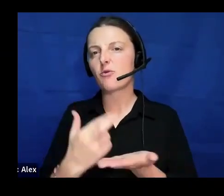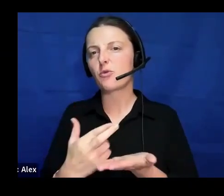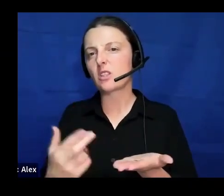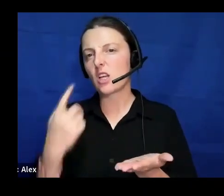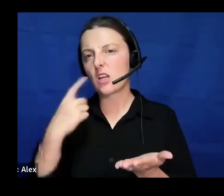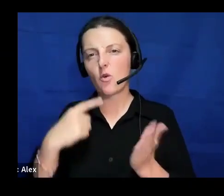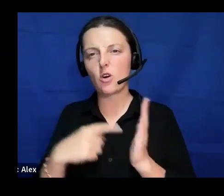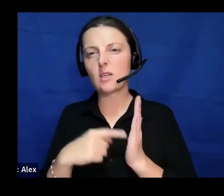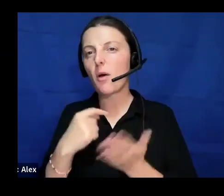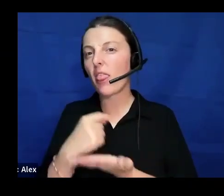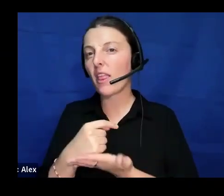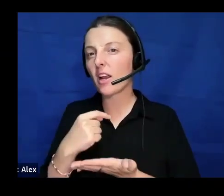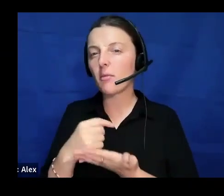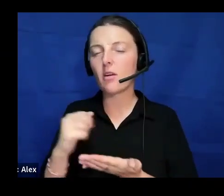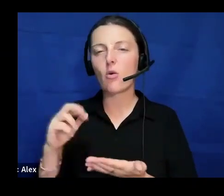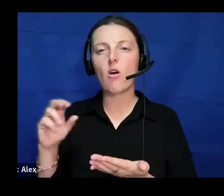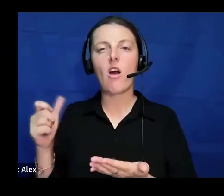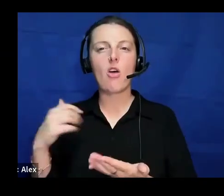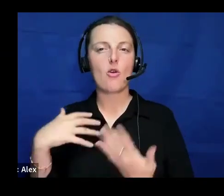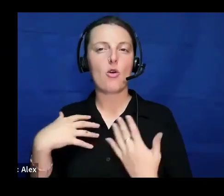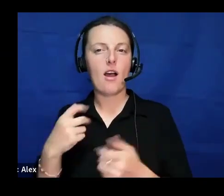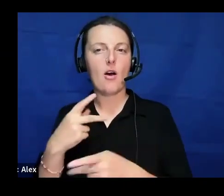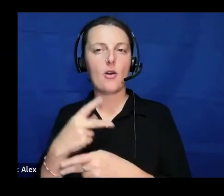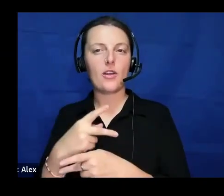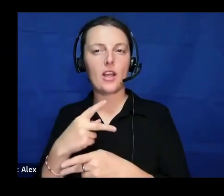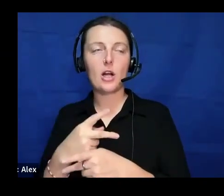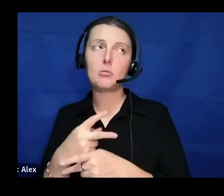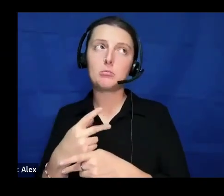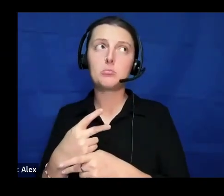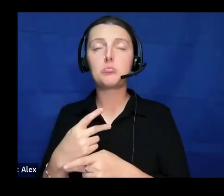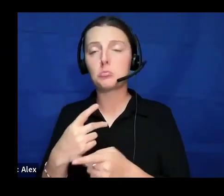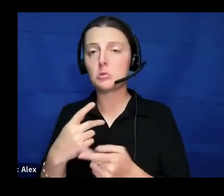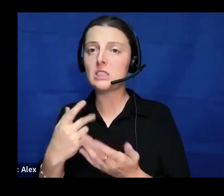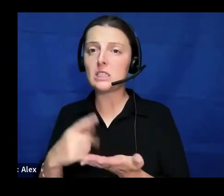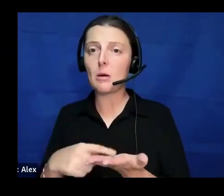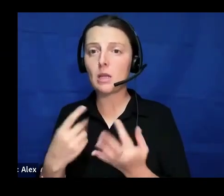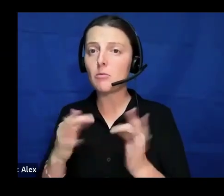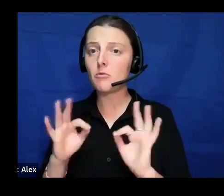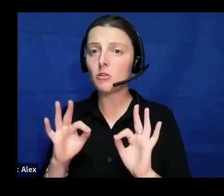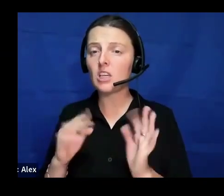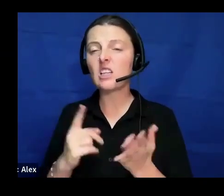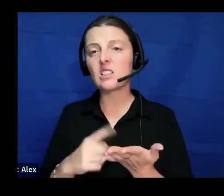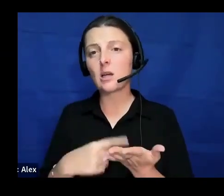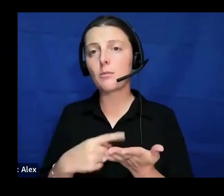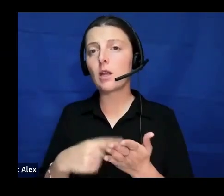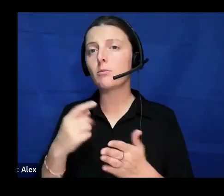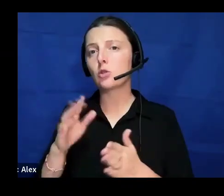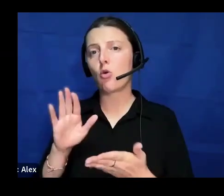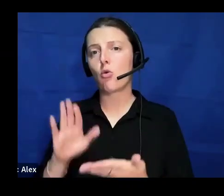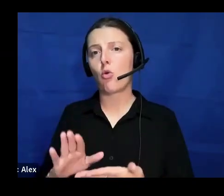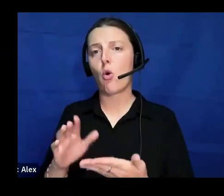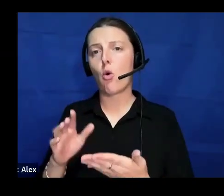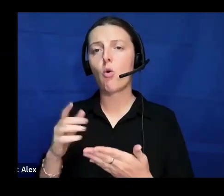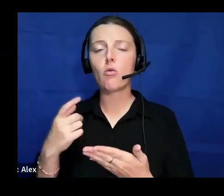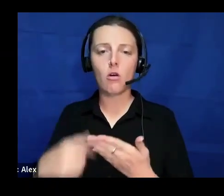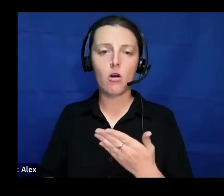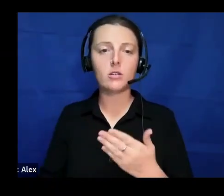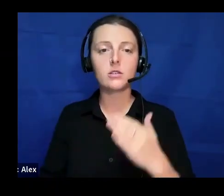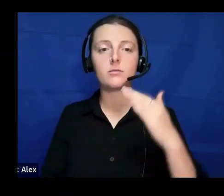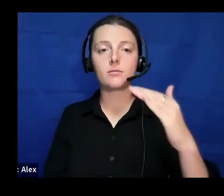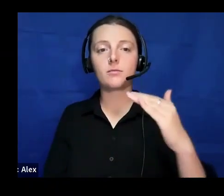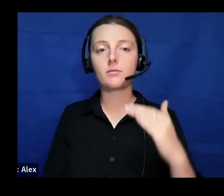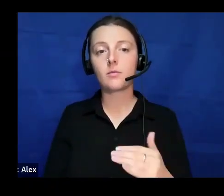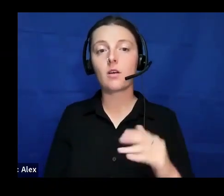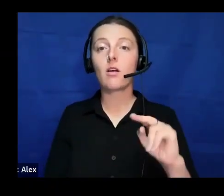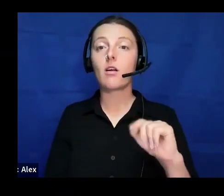are low cost or free to the employees. So it's a great resource to check out. And then also know that NAMI Minnesota, we have that